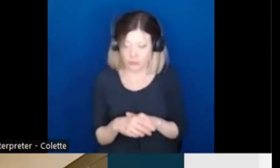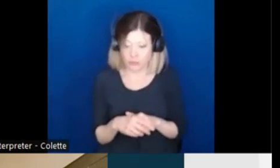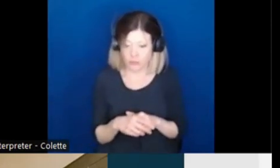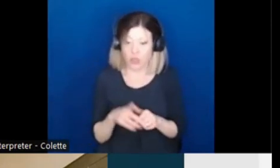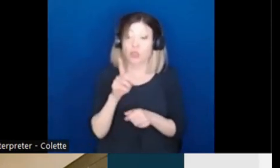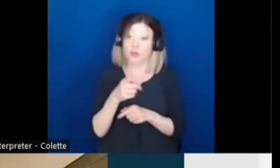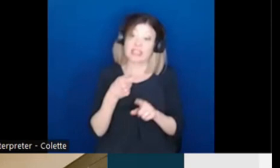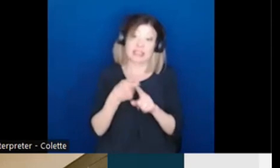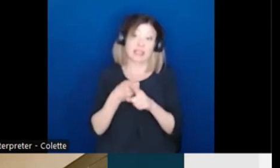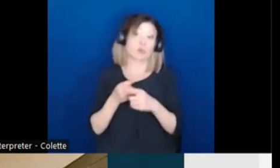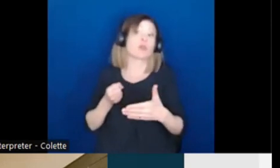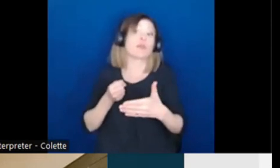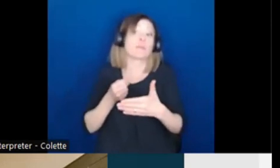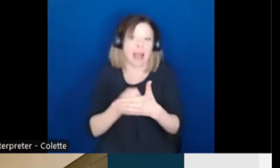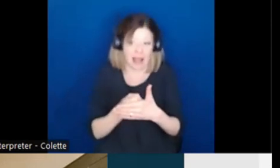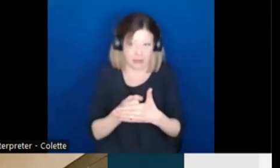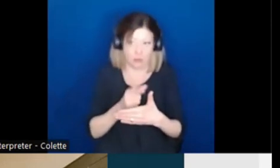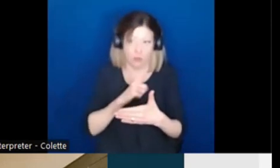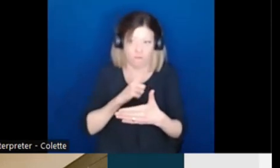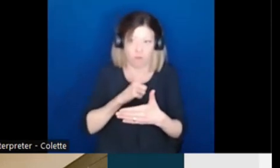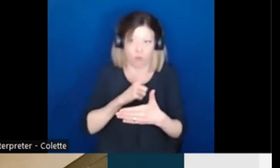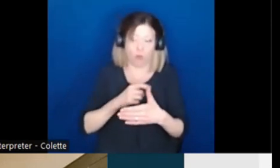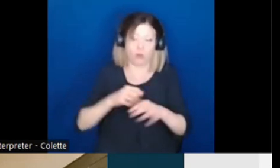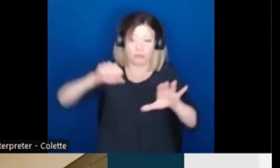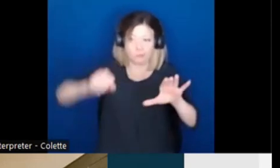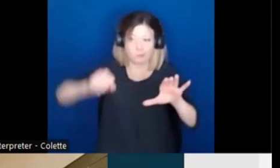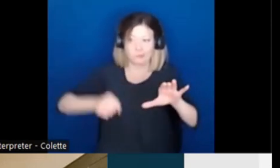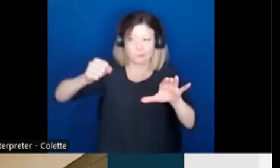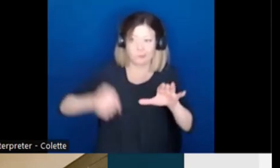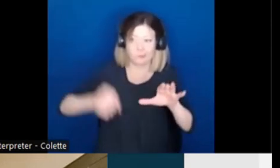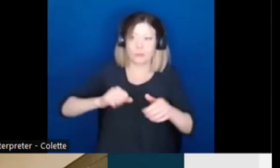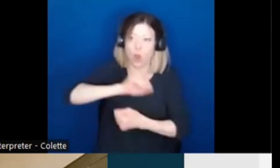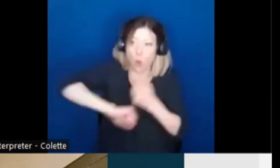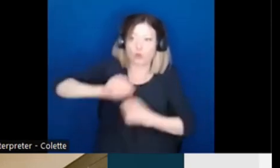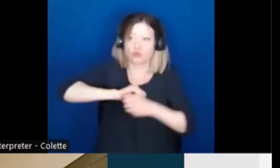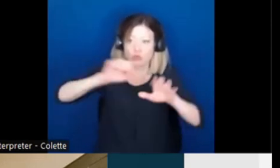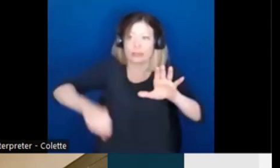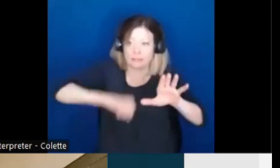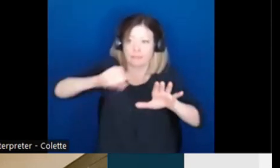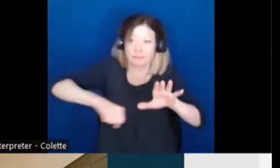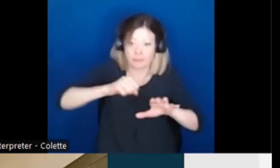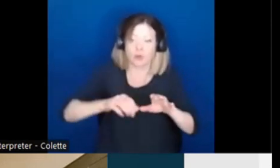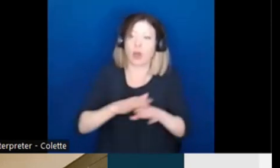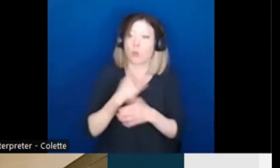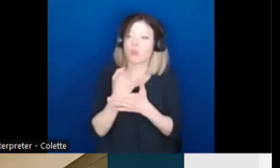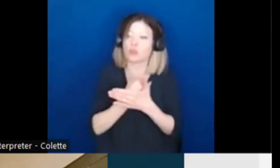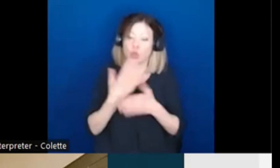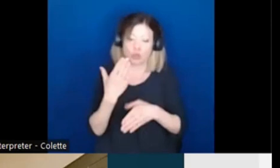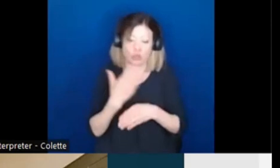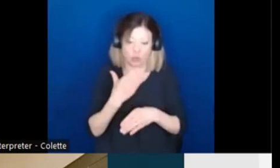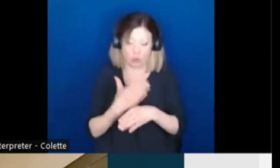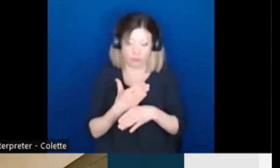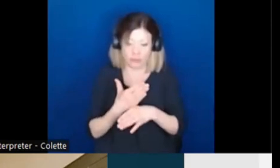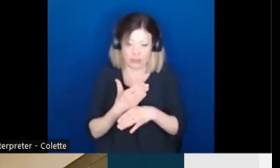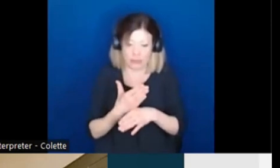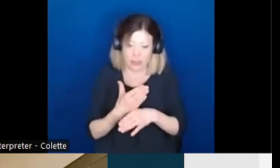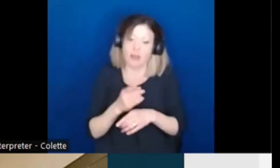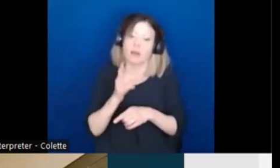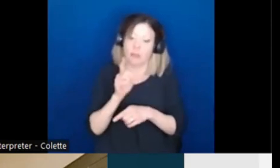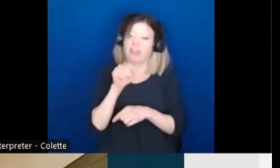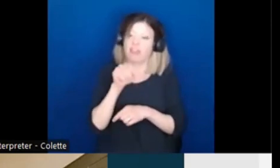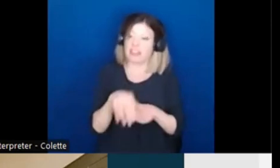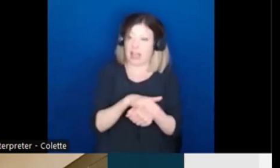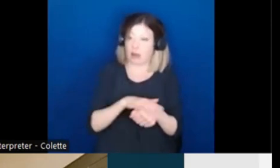where they'd have done laundry and got the water from and done the dirty jobs. So this was just really preparing food. The